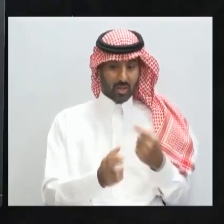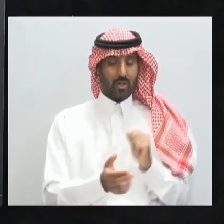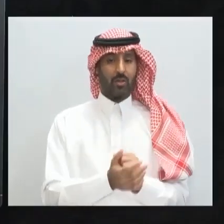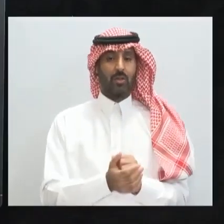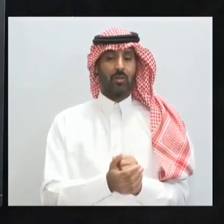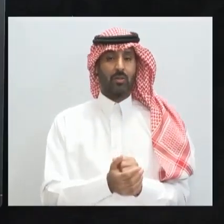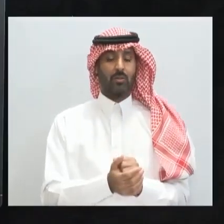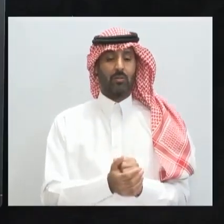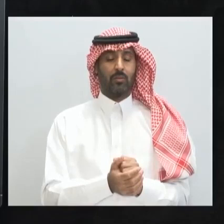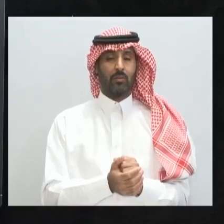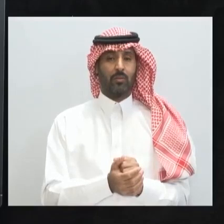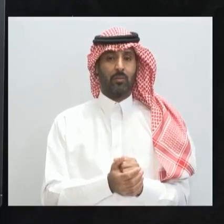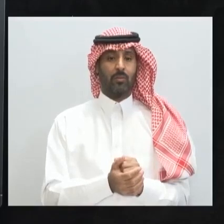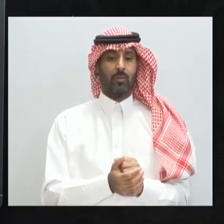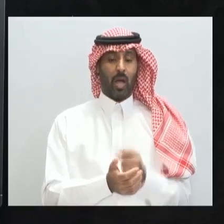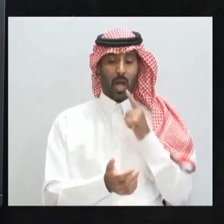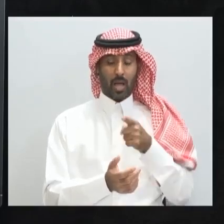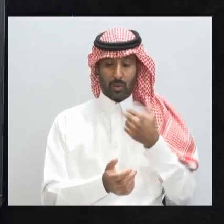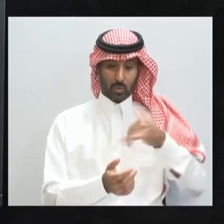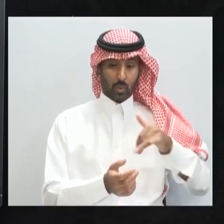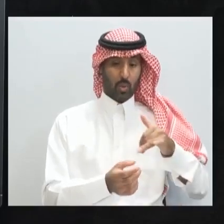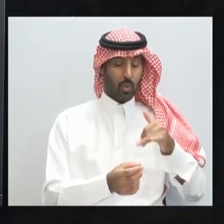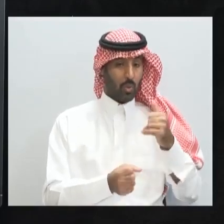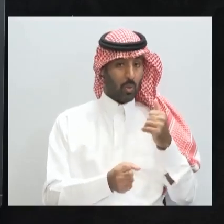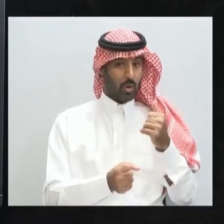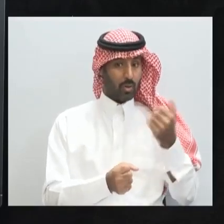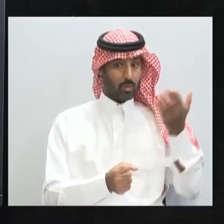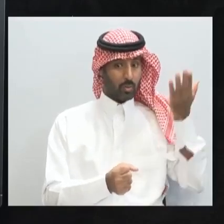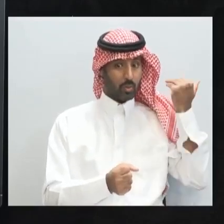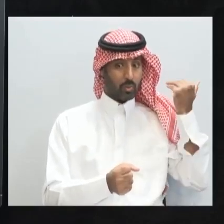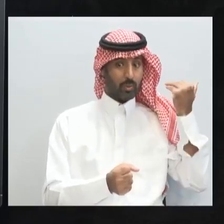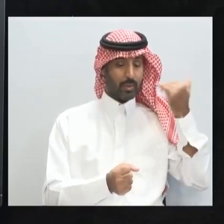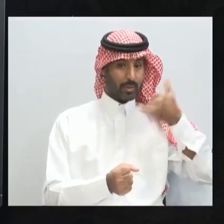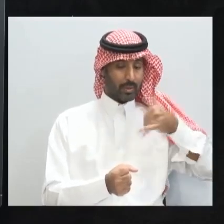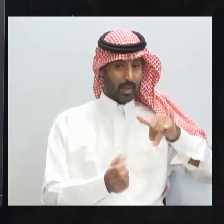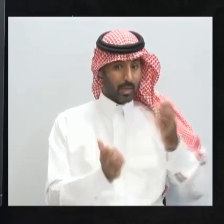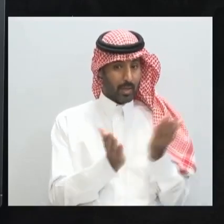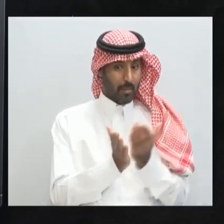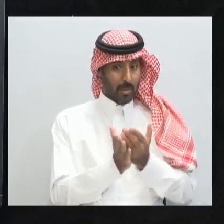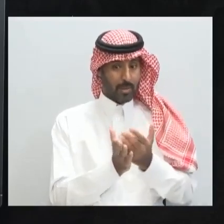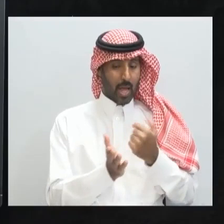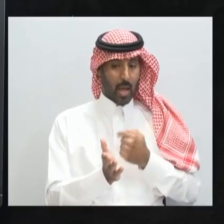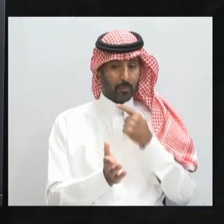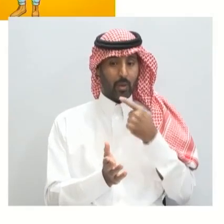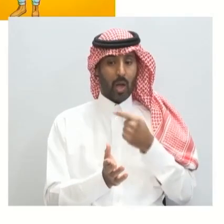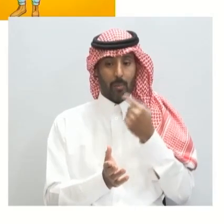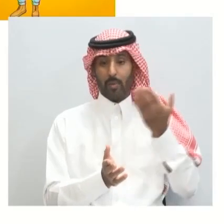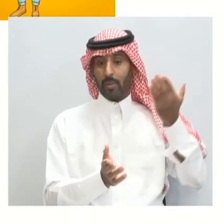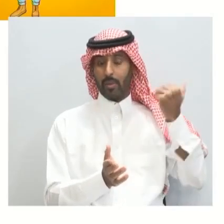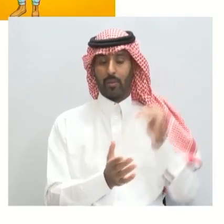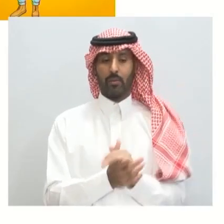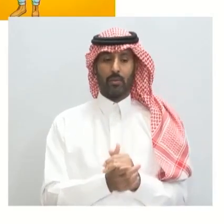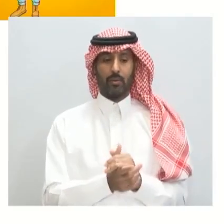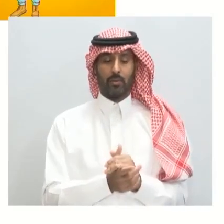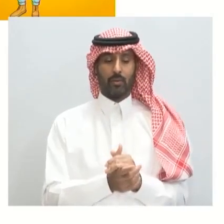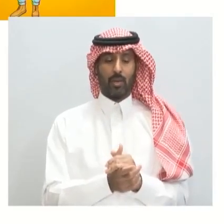it. I do go to school yesterday. Now, I'm talking about the past. So here, it is